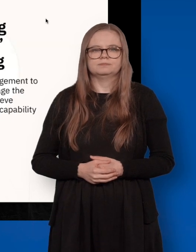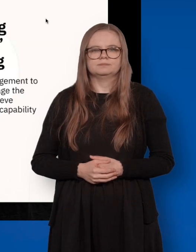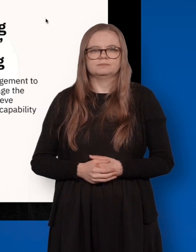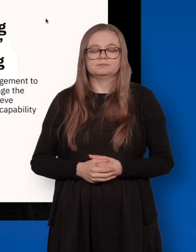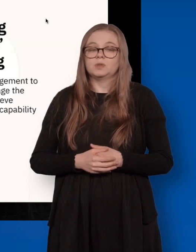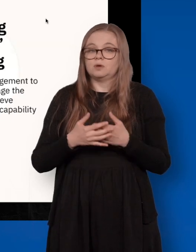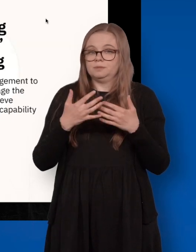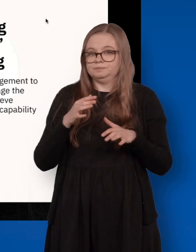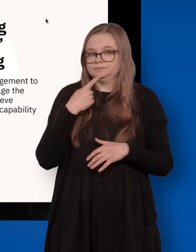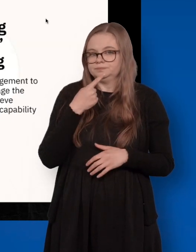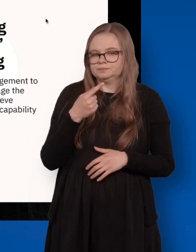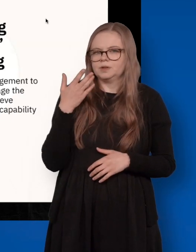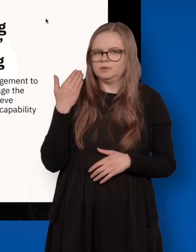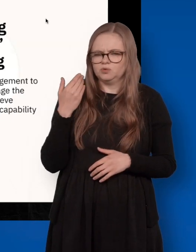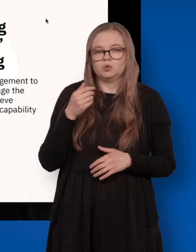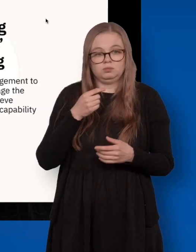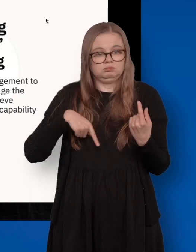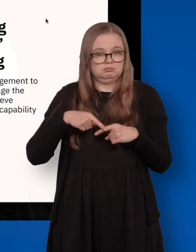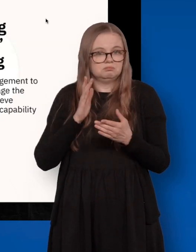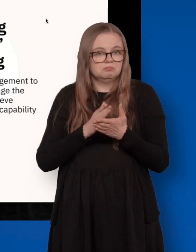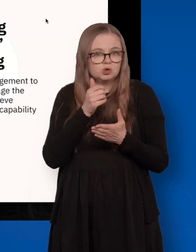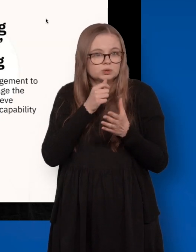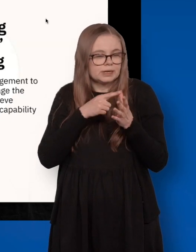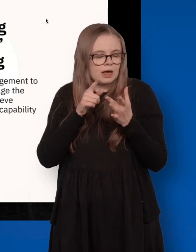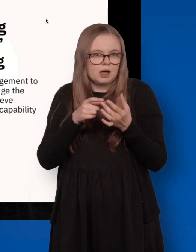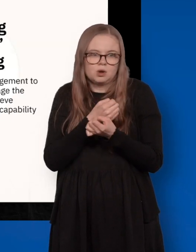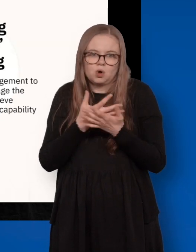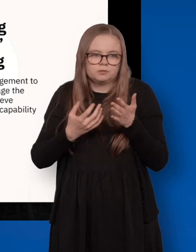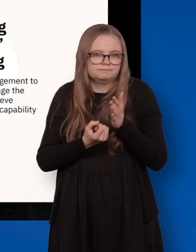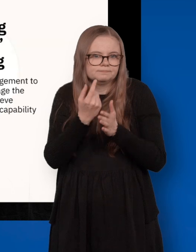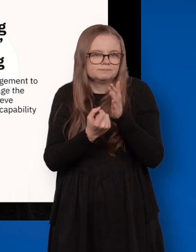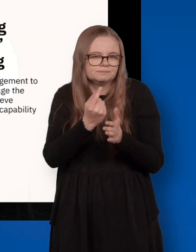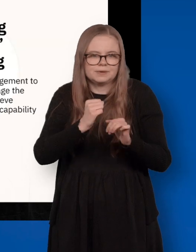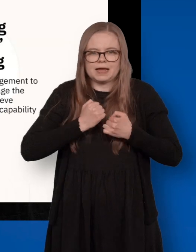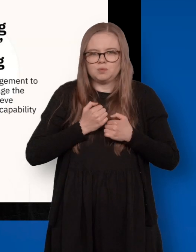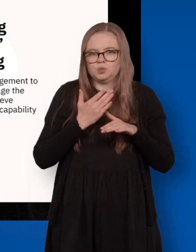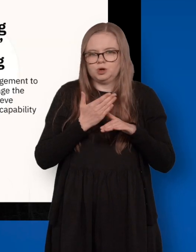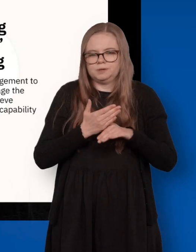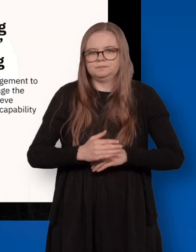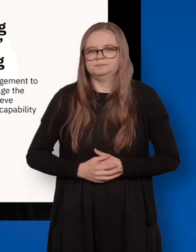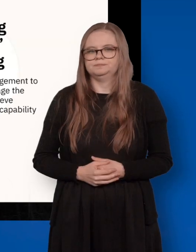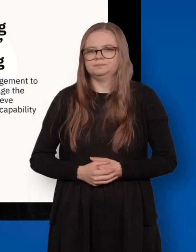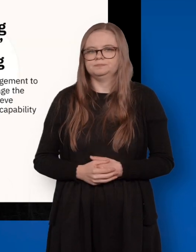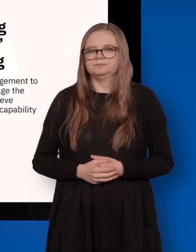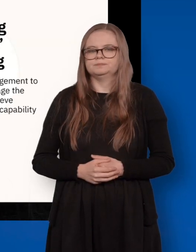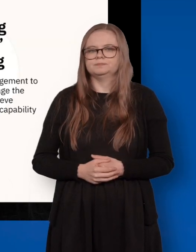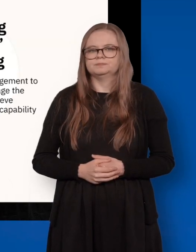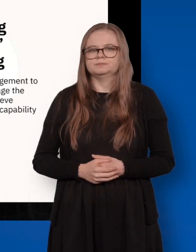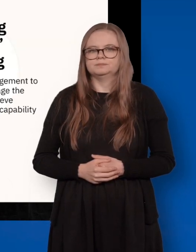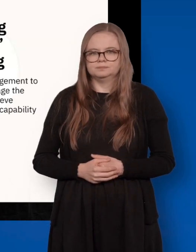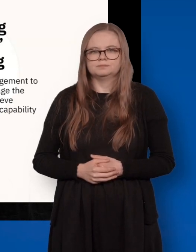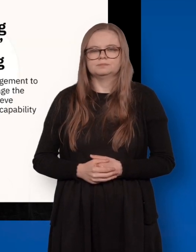And as I mentioned, we use AI a lot in our practice. We've used it